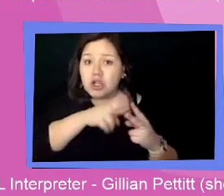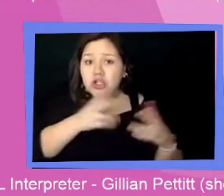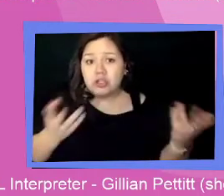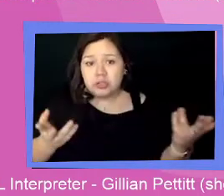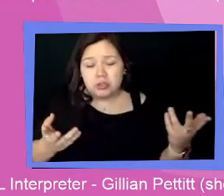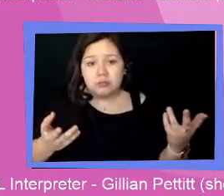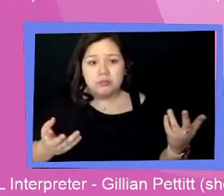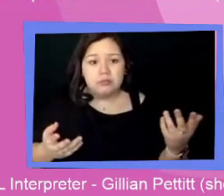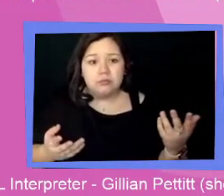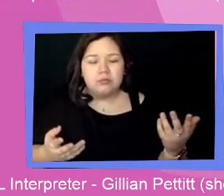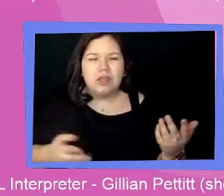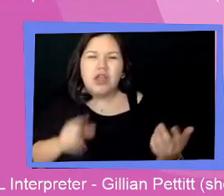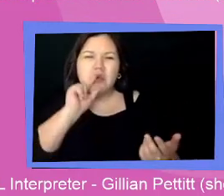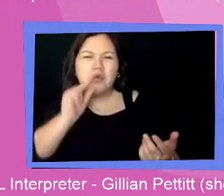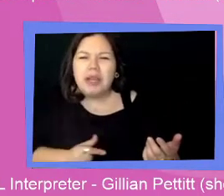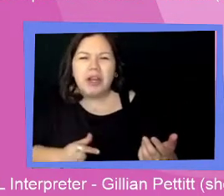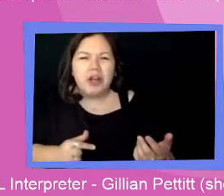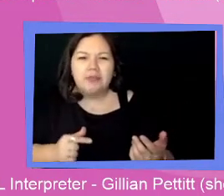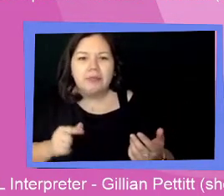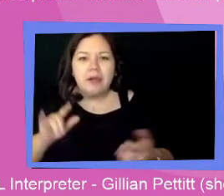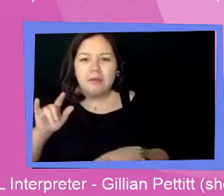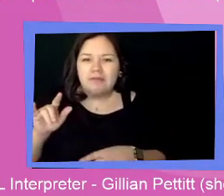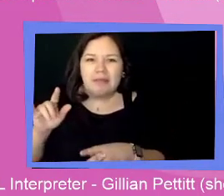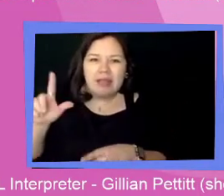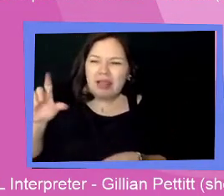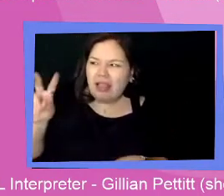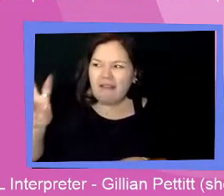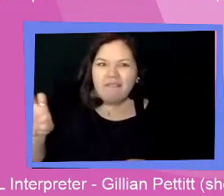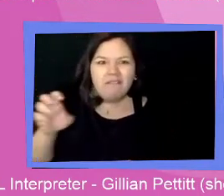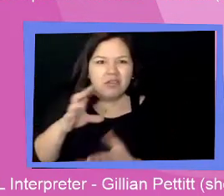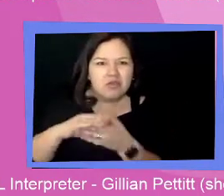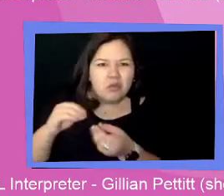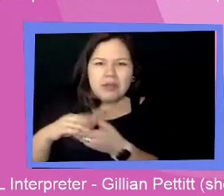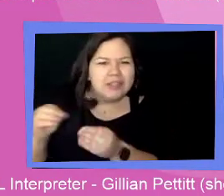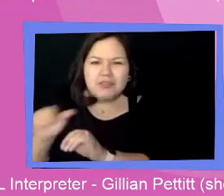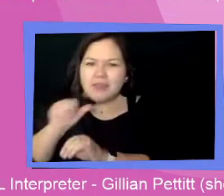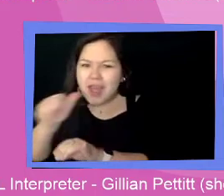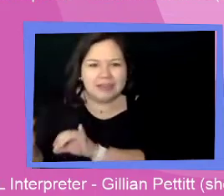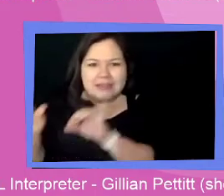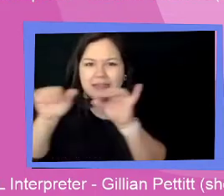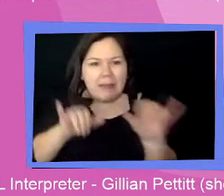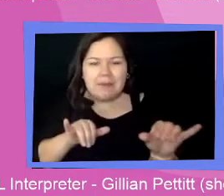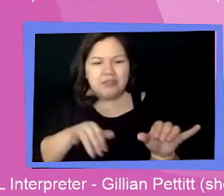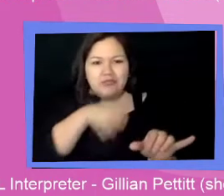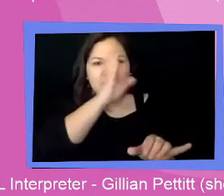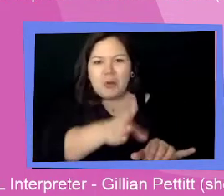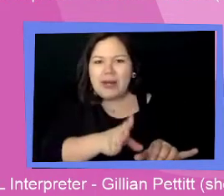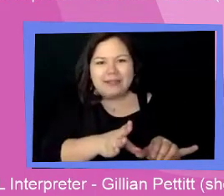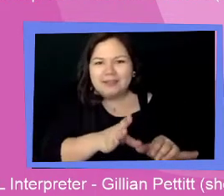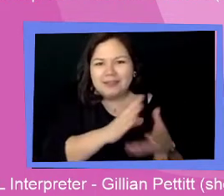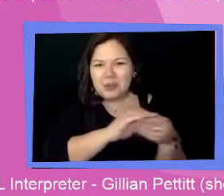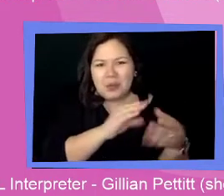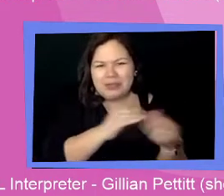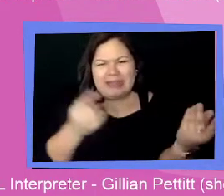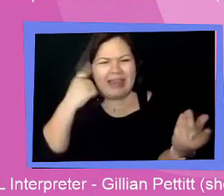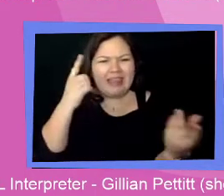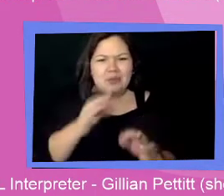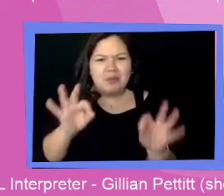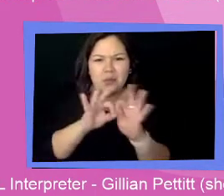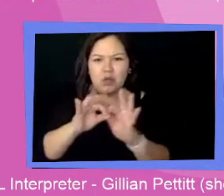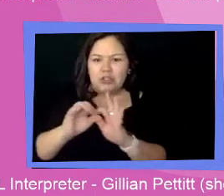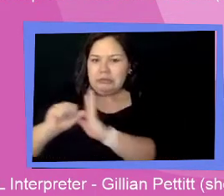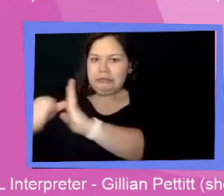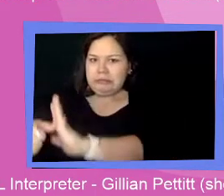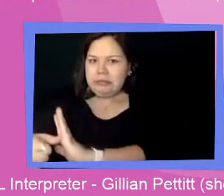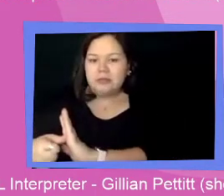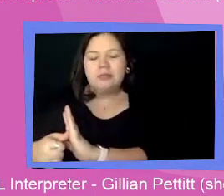queer love stories aren't necessarily going to look the same way that the heterosexual love stories we've been seeing for decades, right? So I think it's nice to kind of